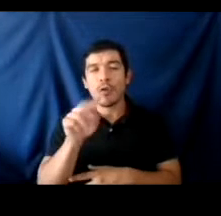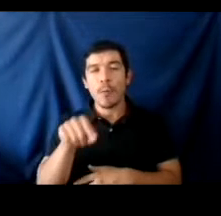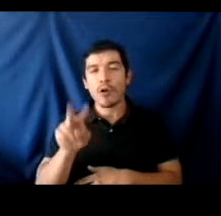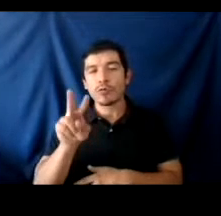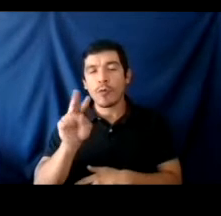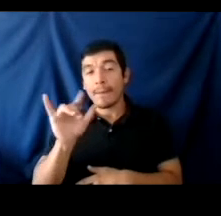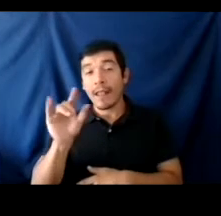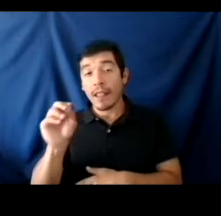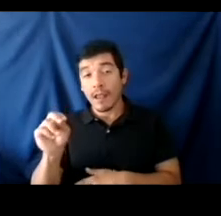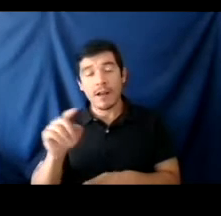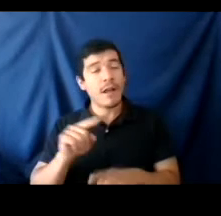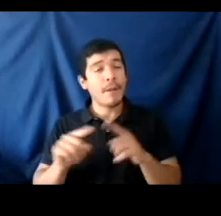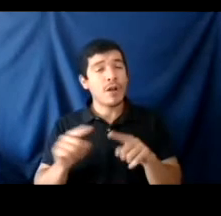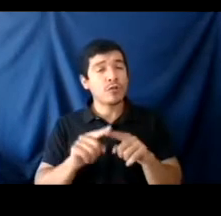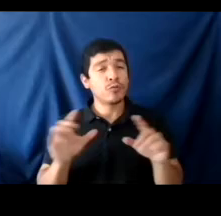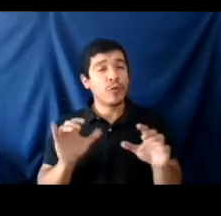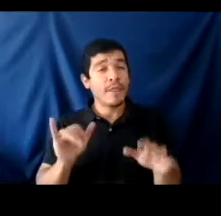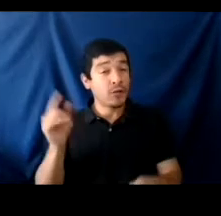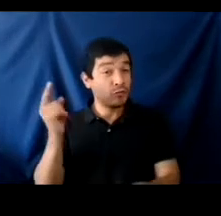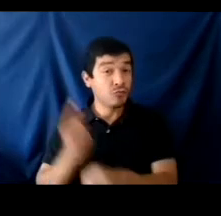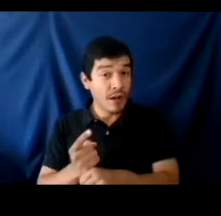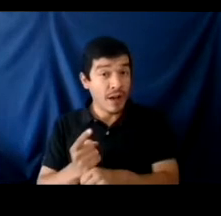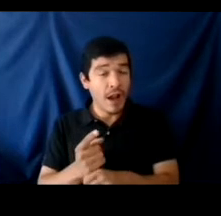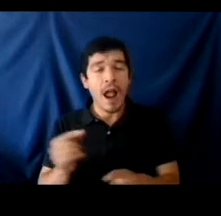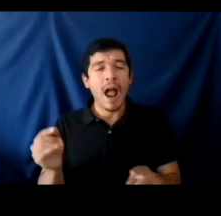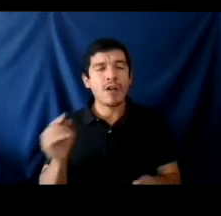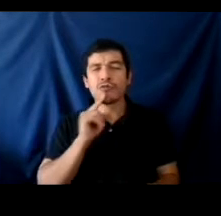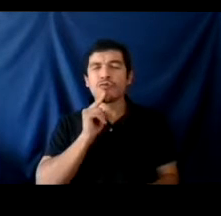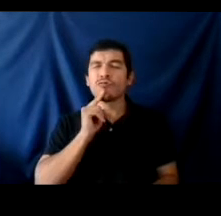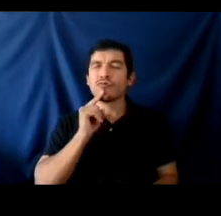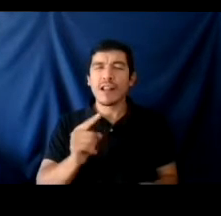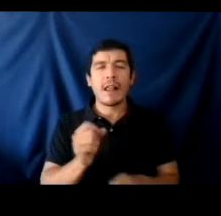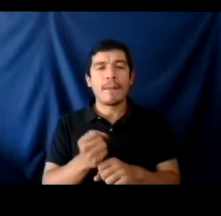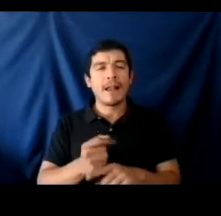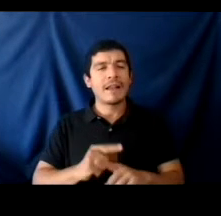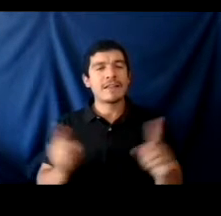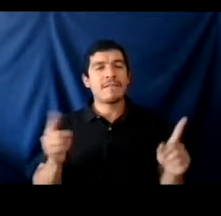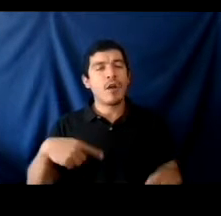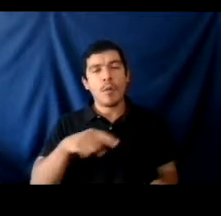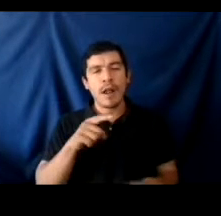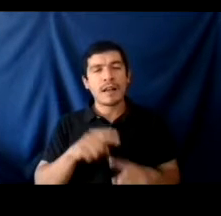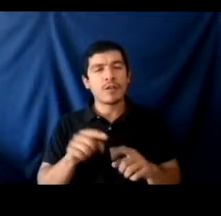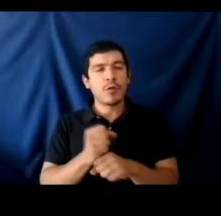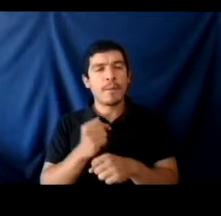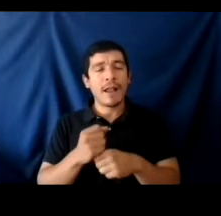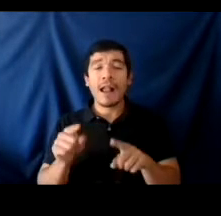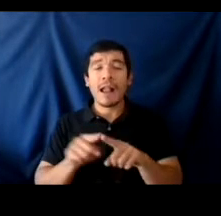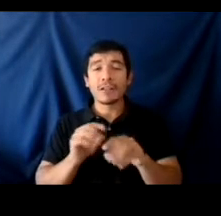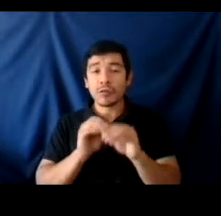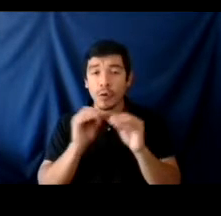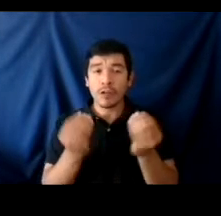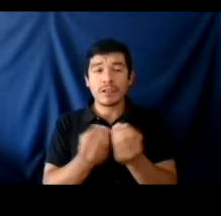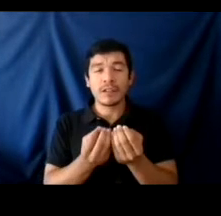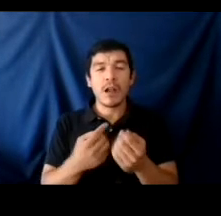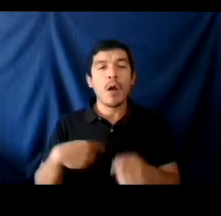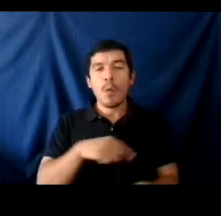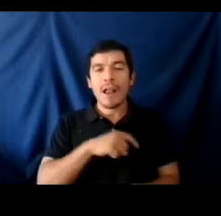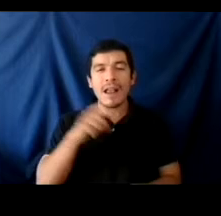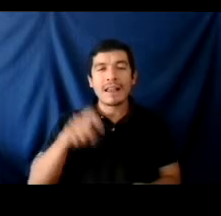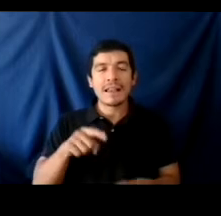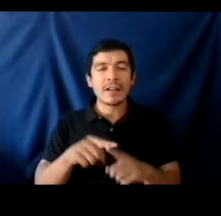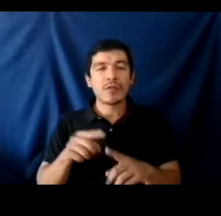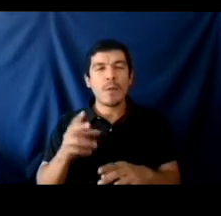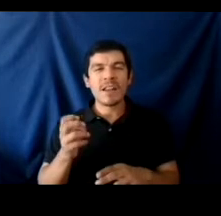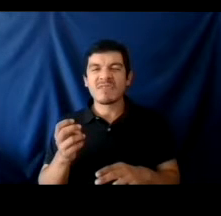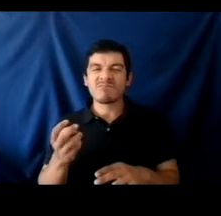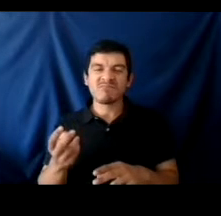million, but to do this right and to really make the difference that we need to make as an organization, we need to be